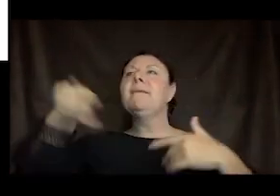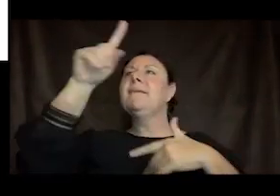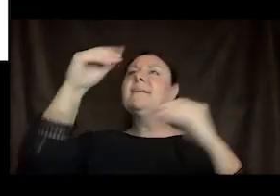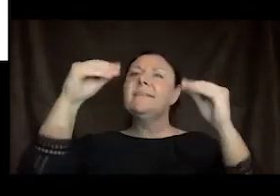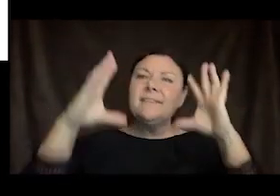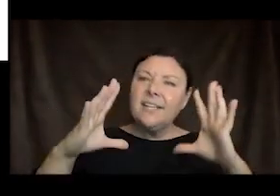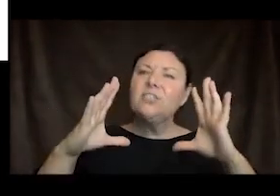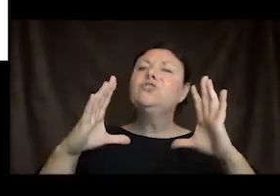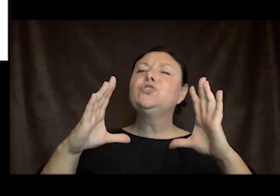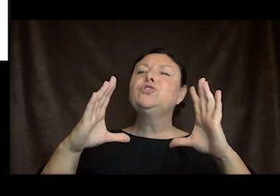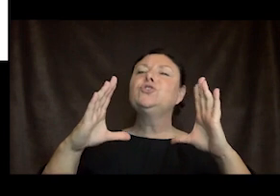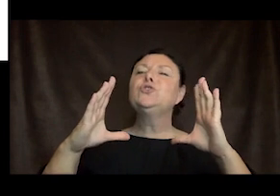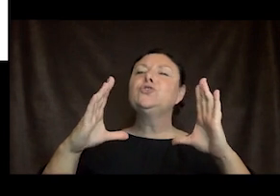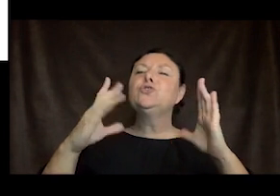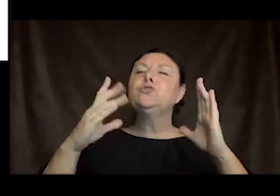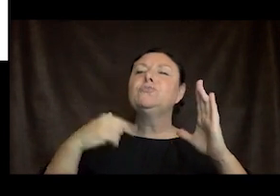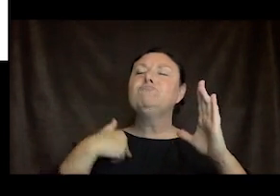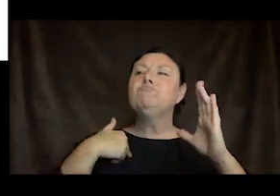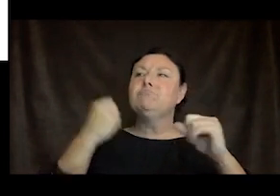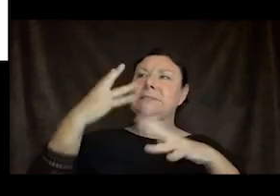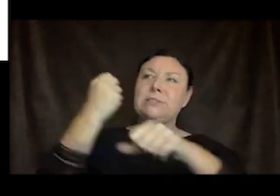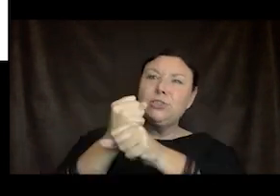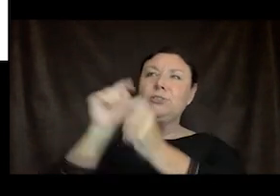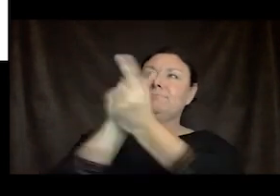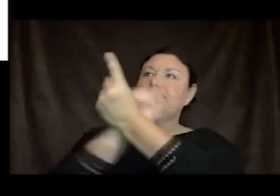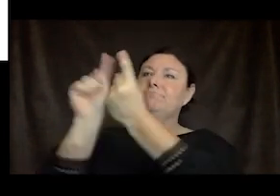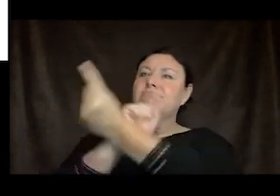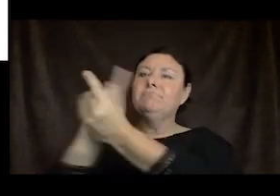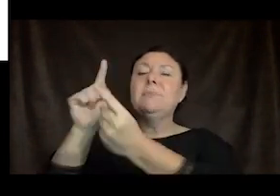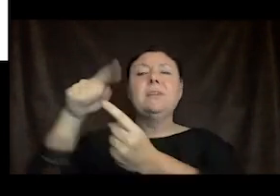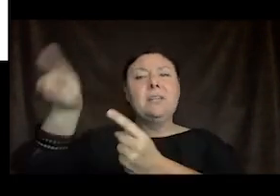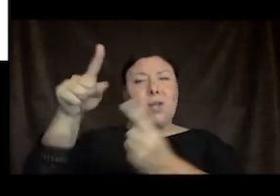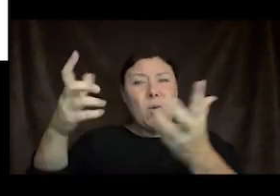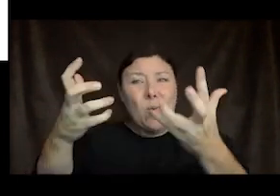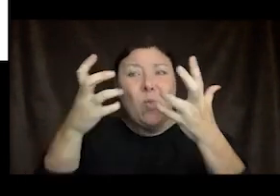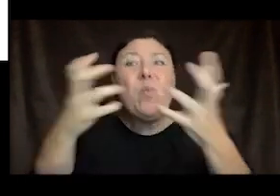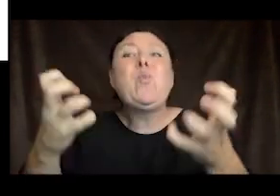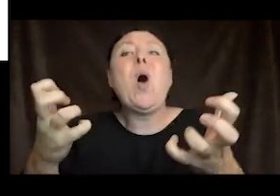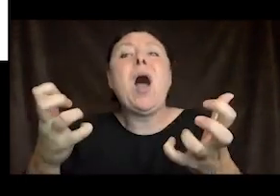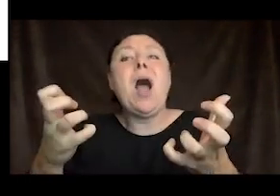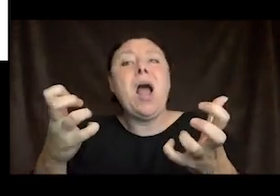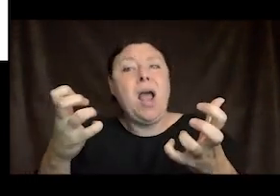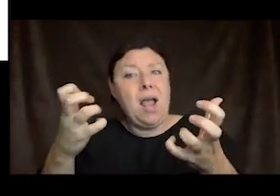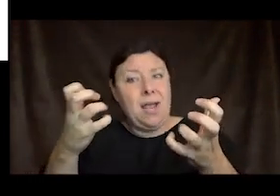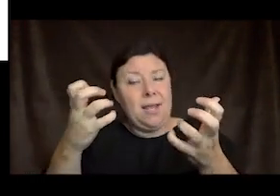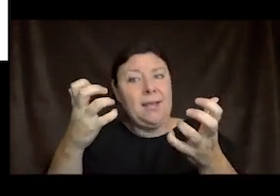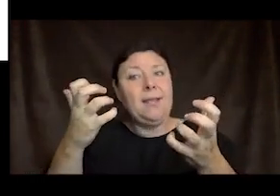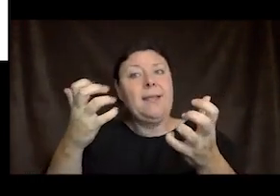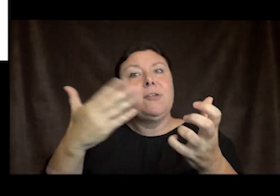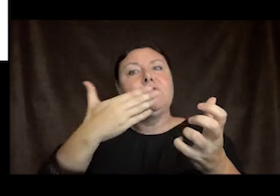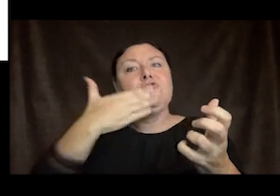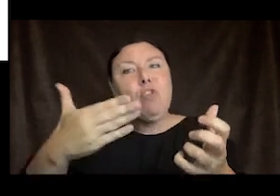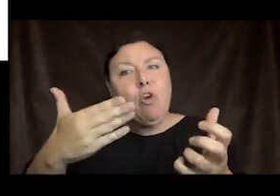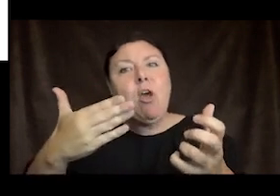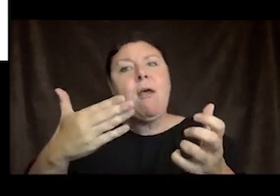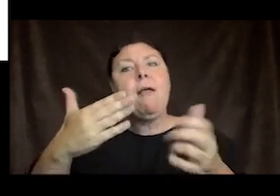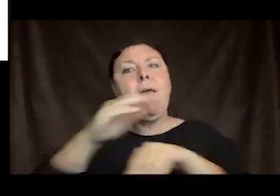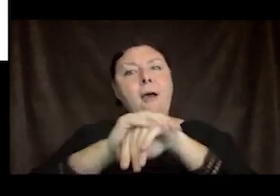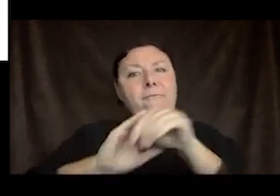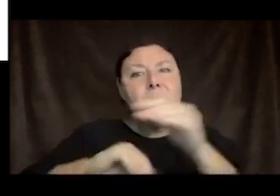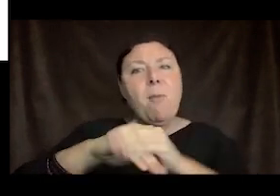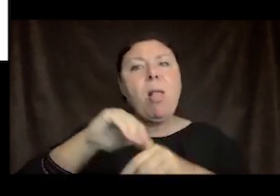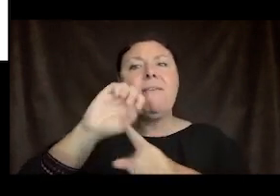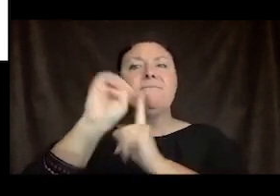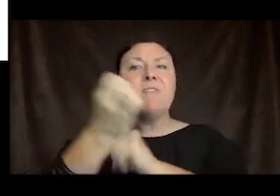educators that I've run across in my work really want to create a respectful classroom. They want environments where they can talk about these